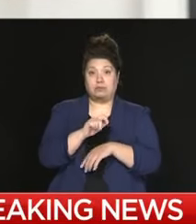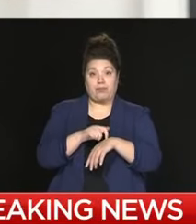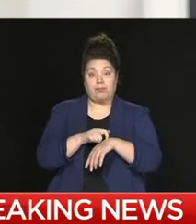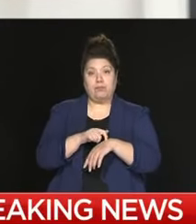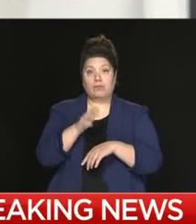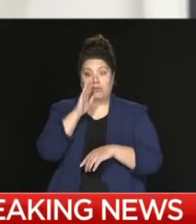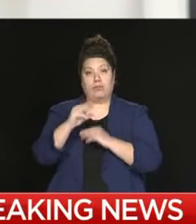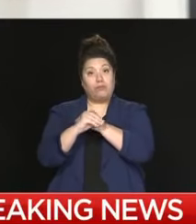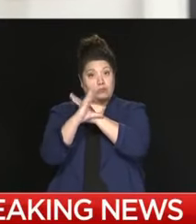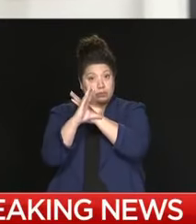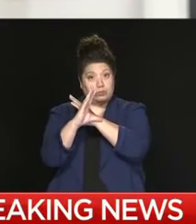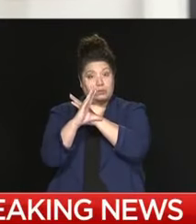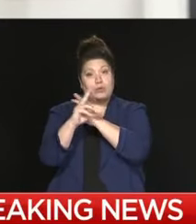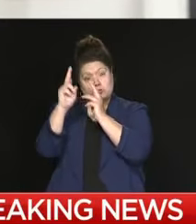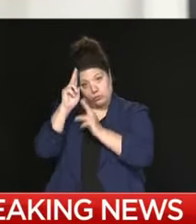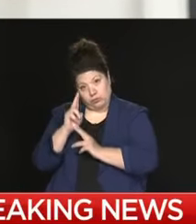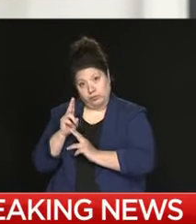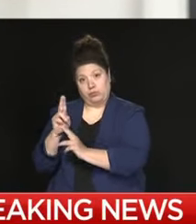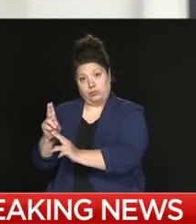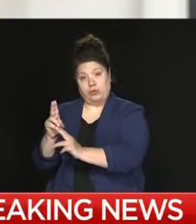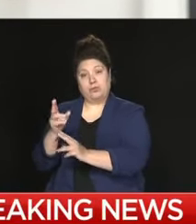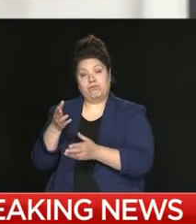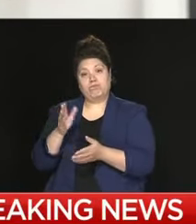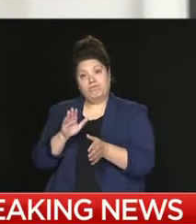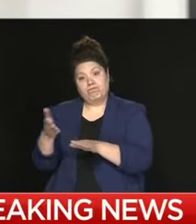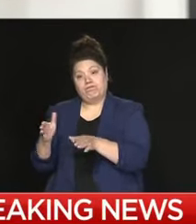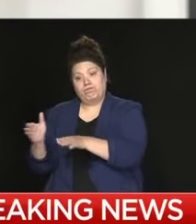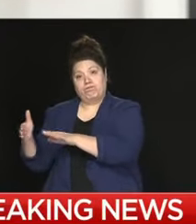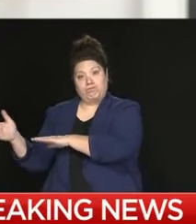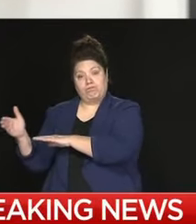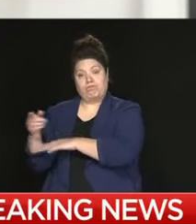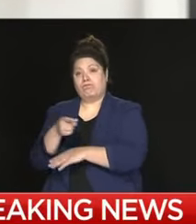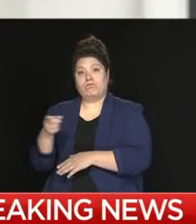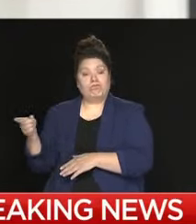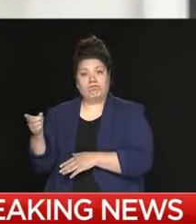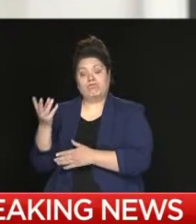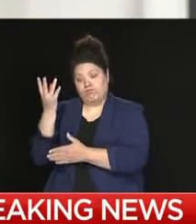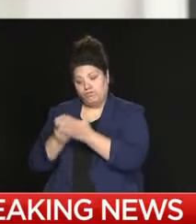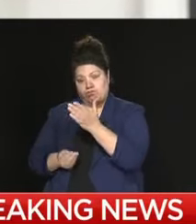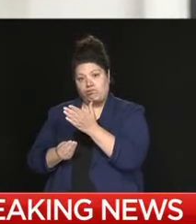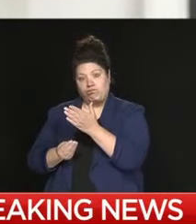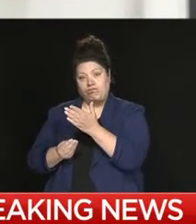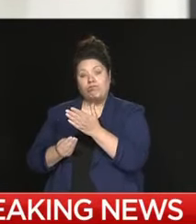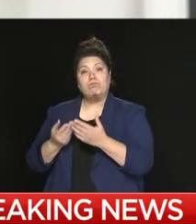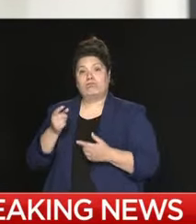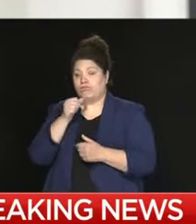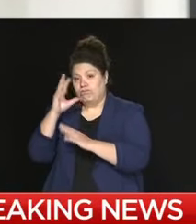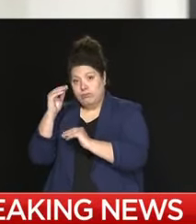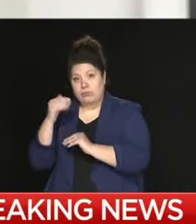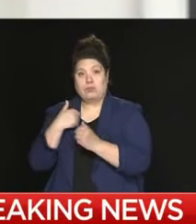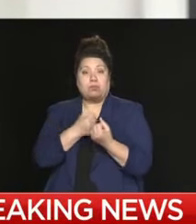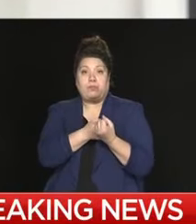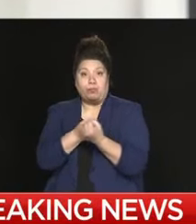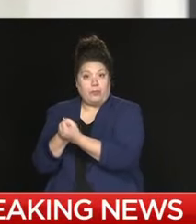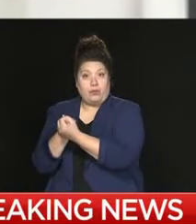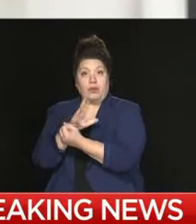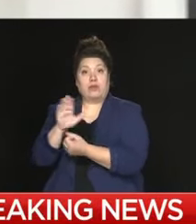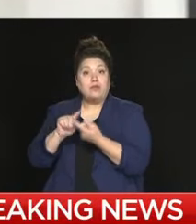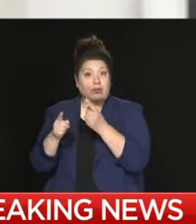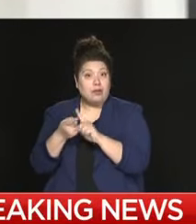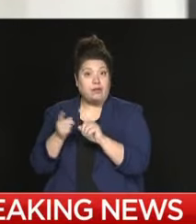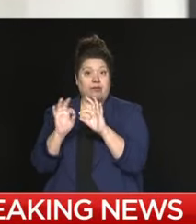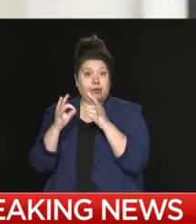vigil will be held to remember those who were taken from us too soon and support their friends and family during